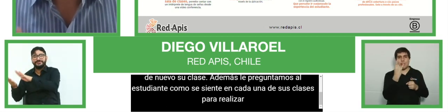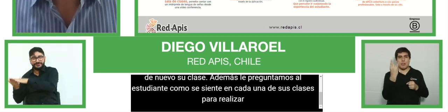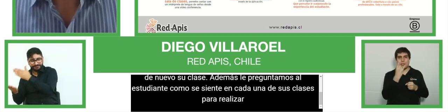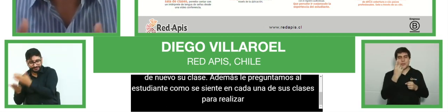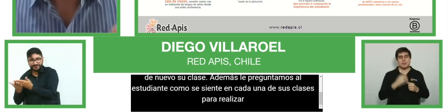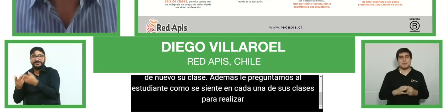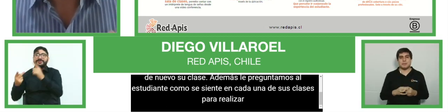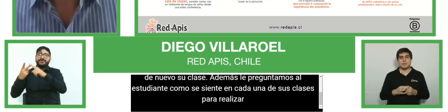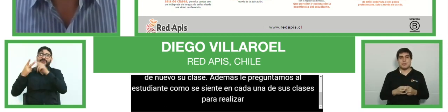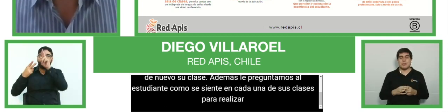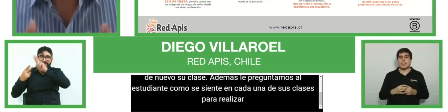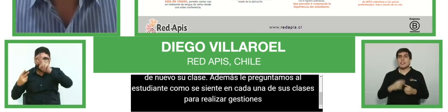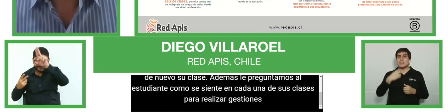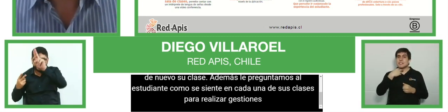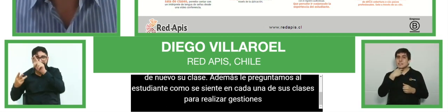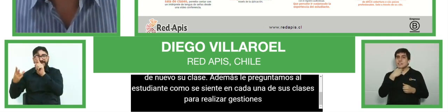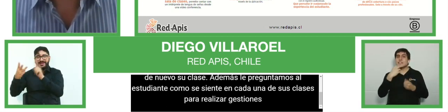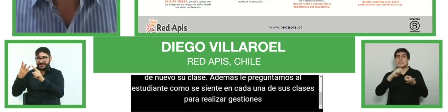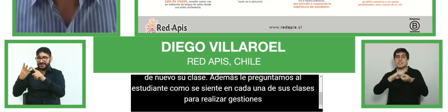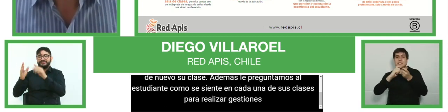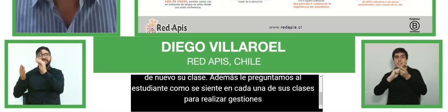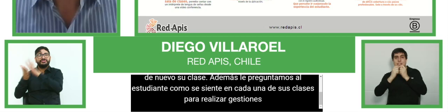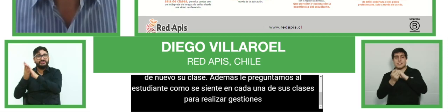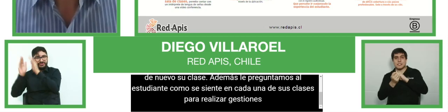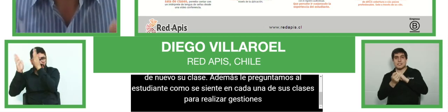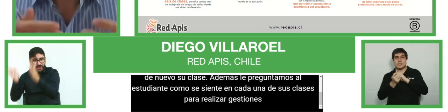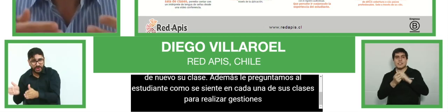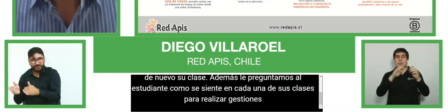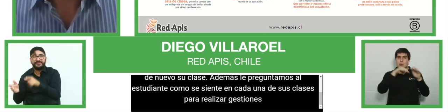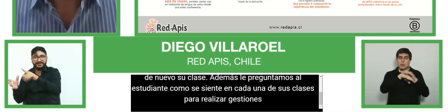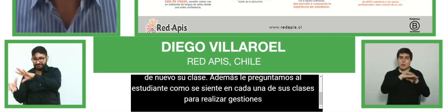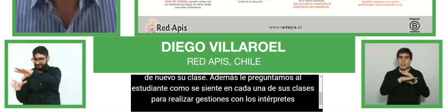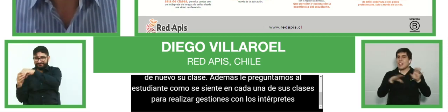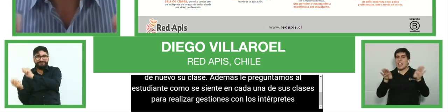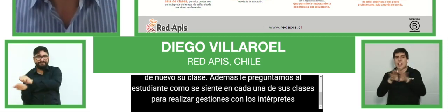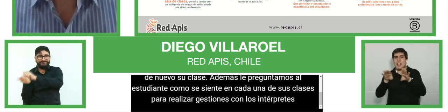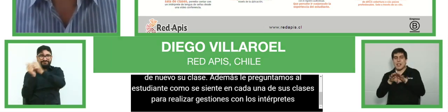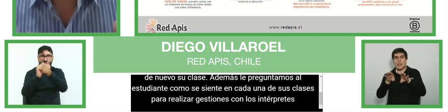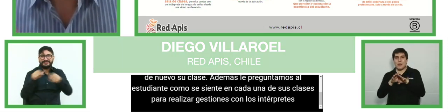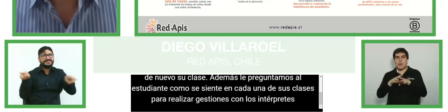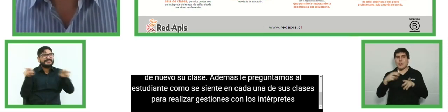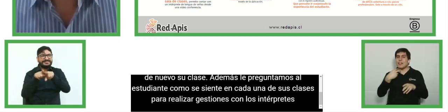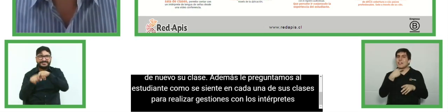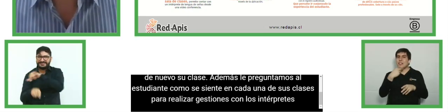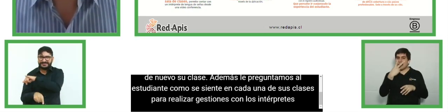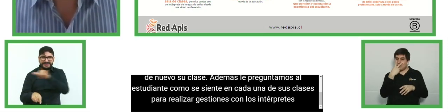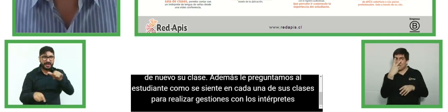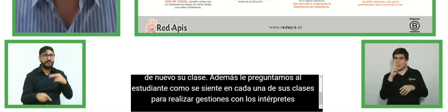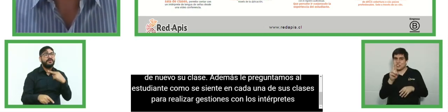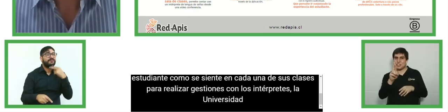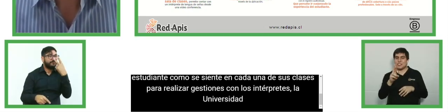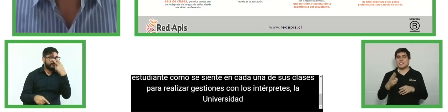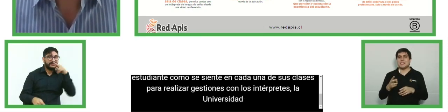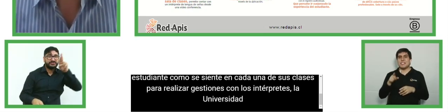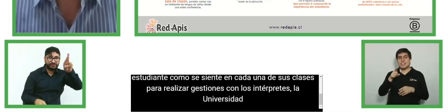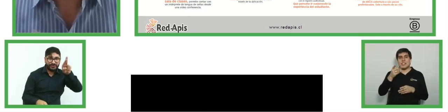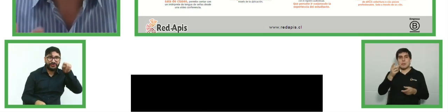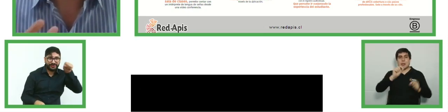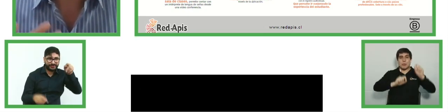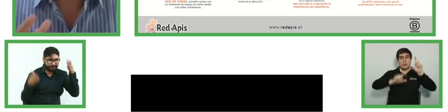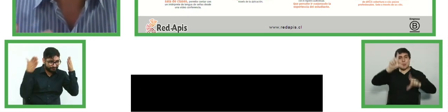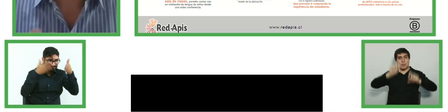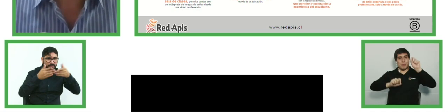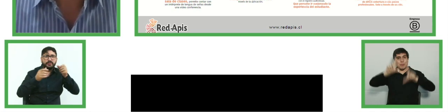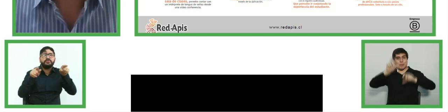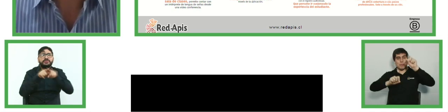records a lot of data and data is seen in real time as statistics, as metrics that allow us to manage a better experience in the education